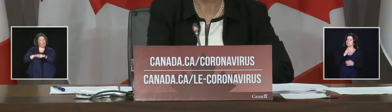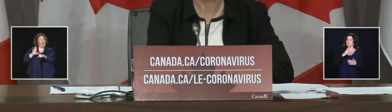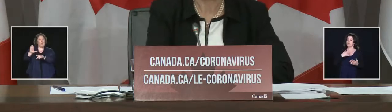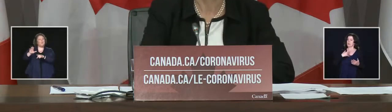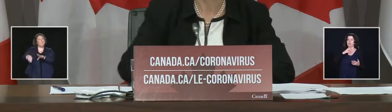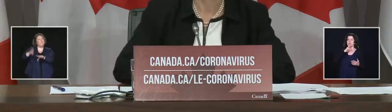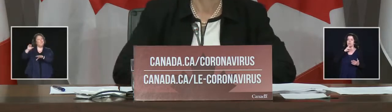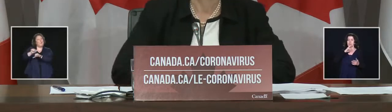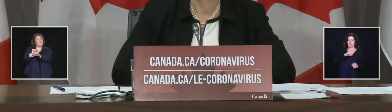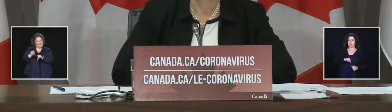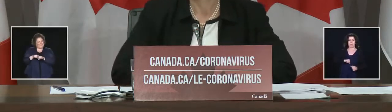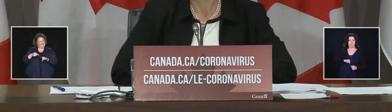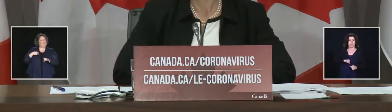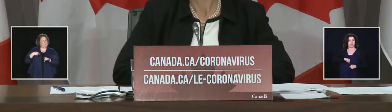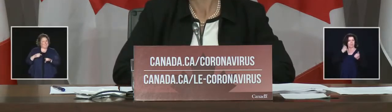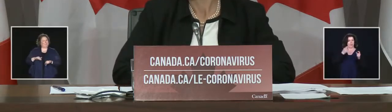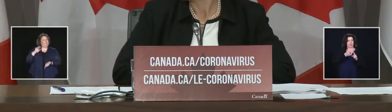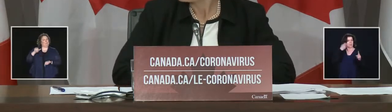roots.